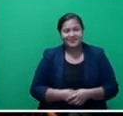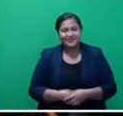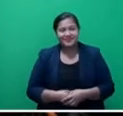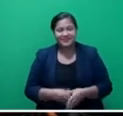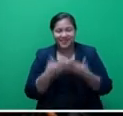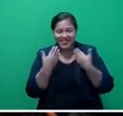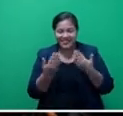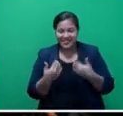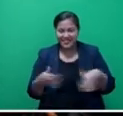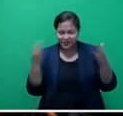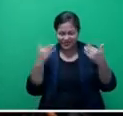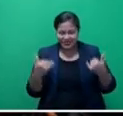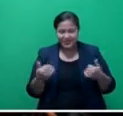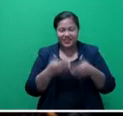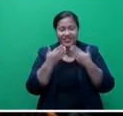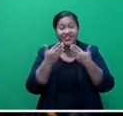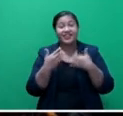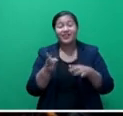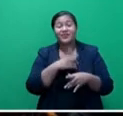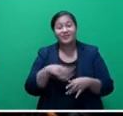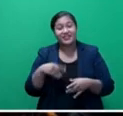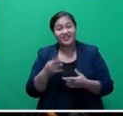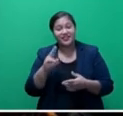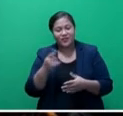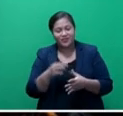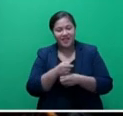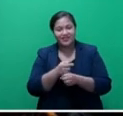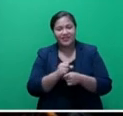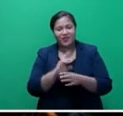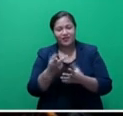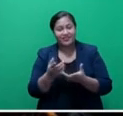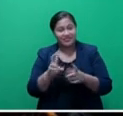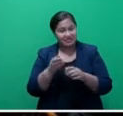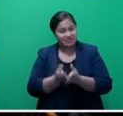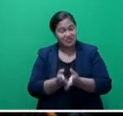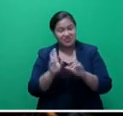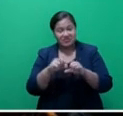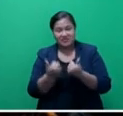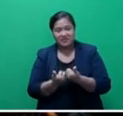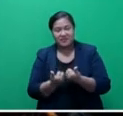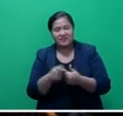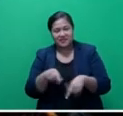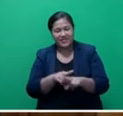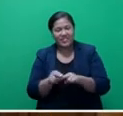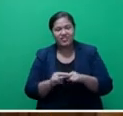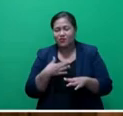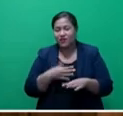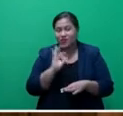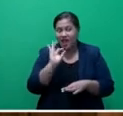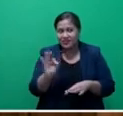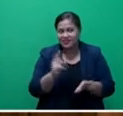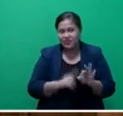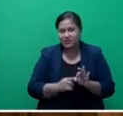Thank you, Mr. Speaker, sir. I thank the Minister for the update on the franchise all over Fiji. I'd like to ask a question. Last year,